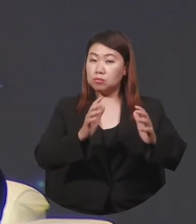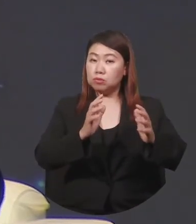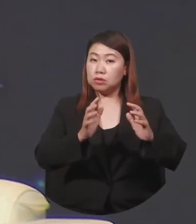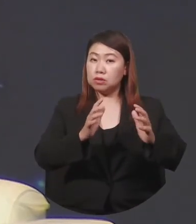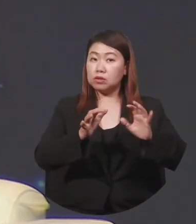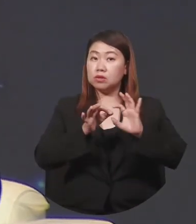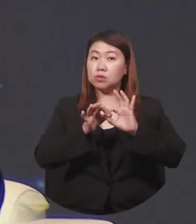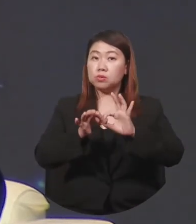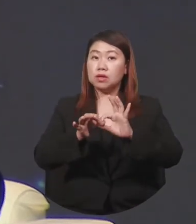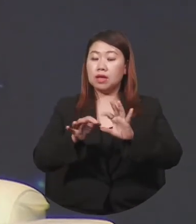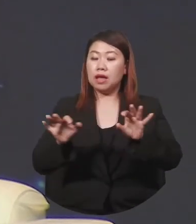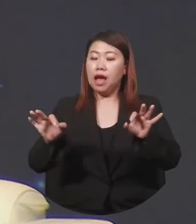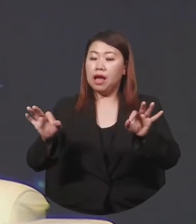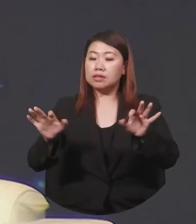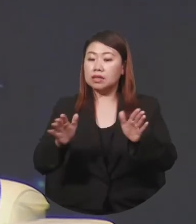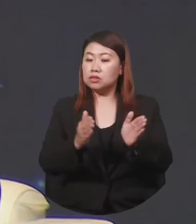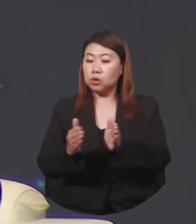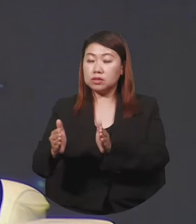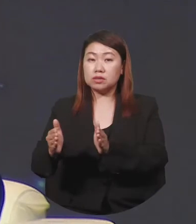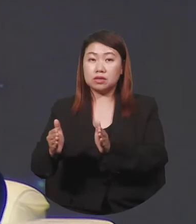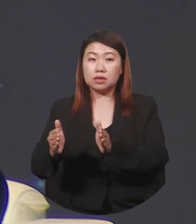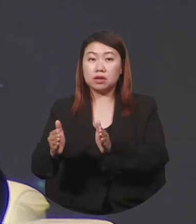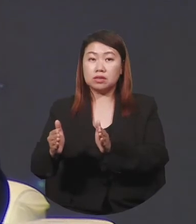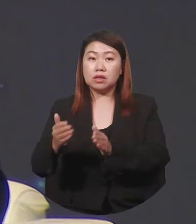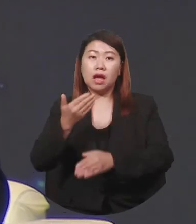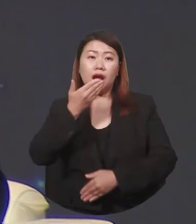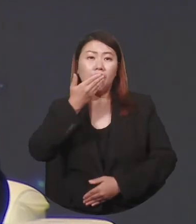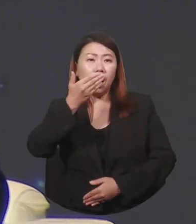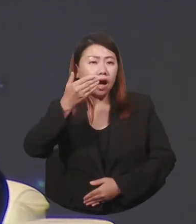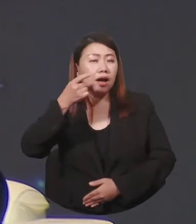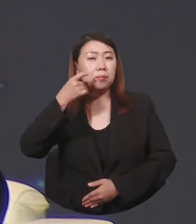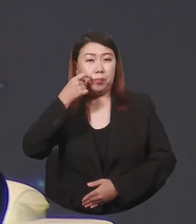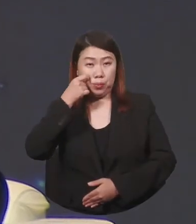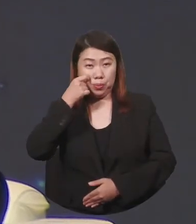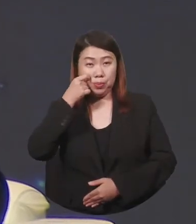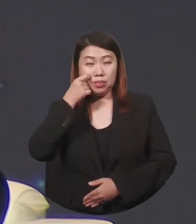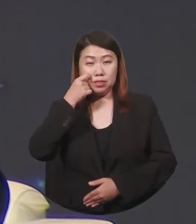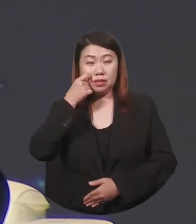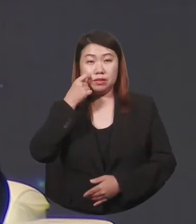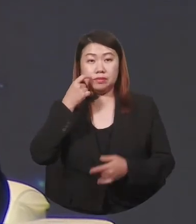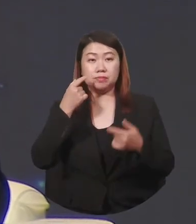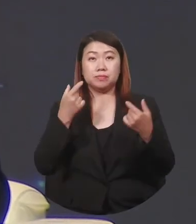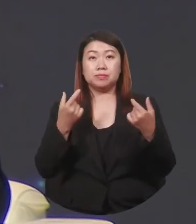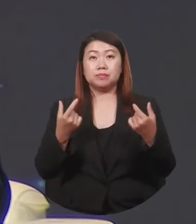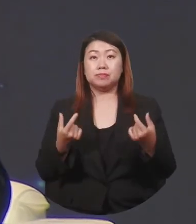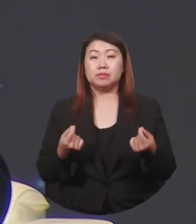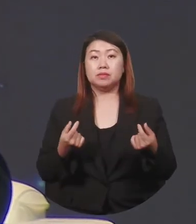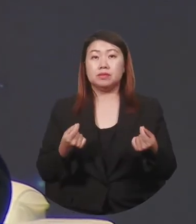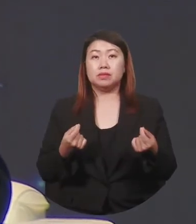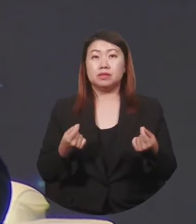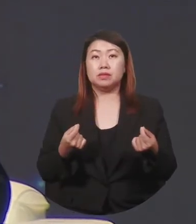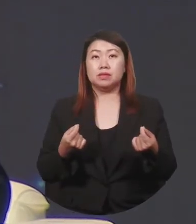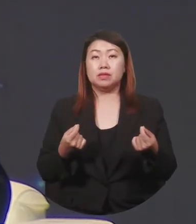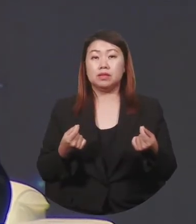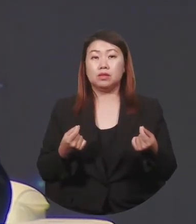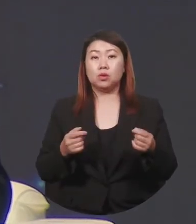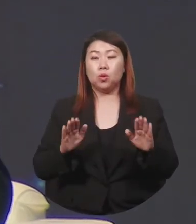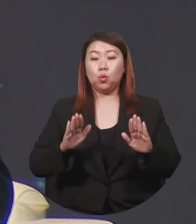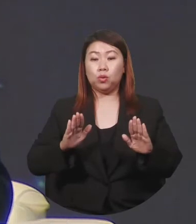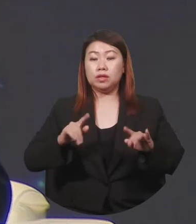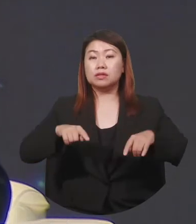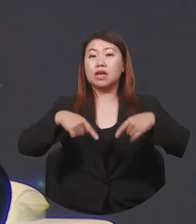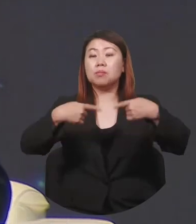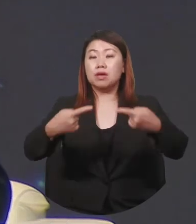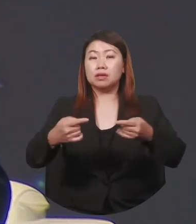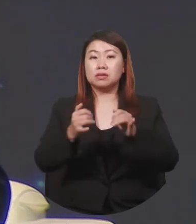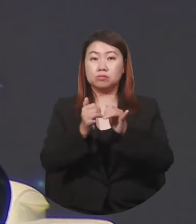again to congratulate you and all participants of this roundtable, and wish to